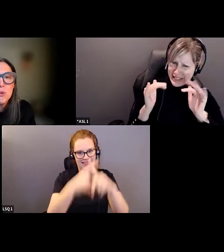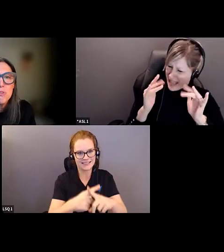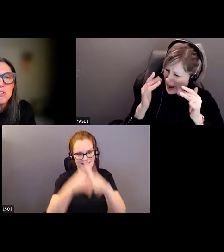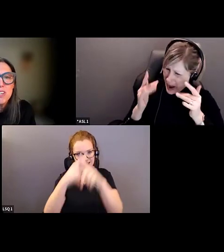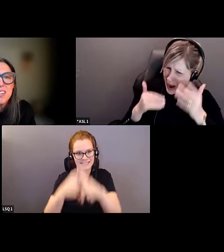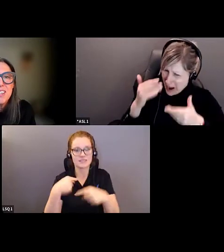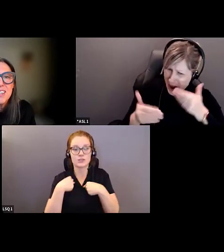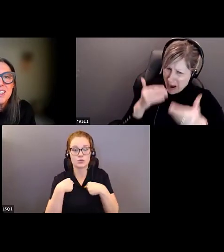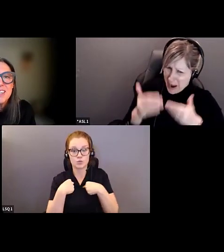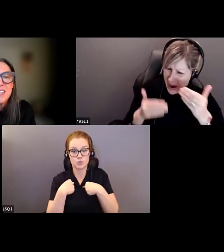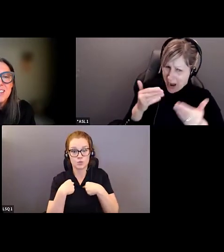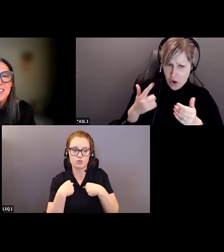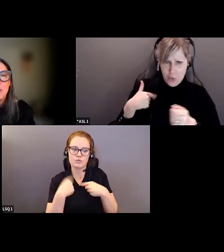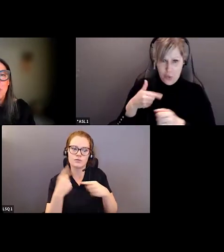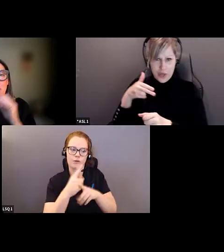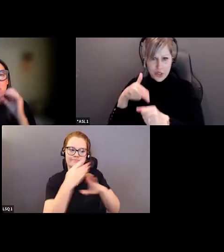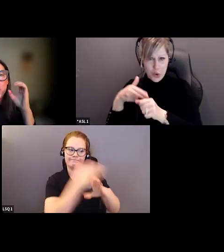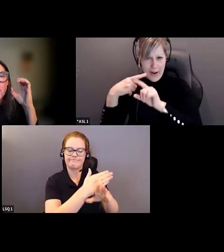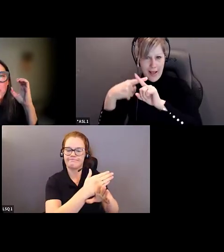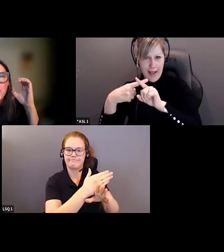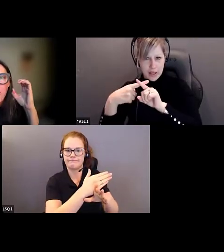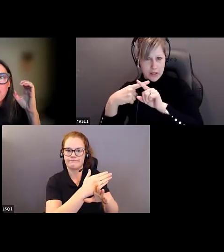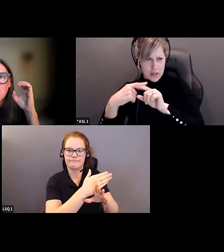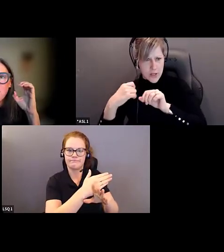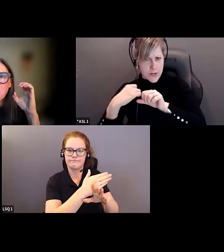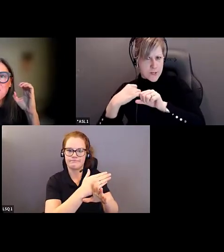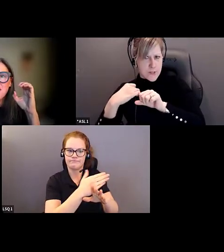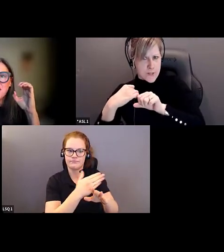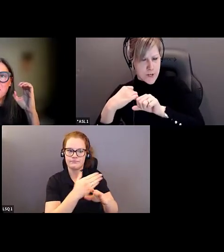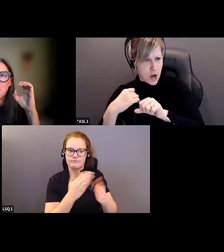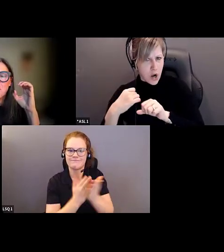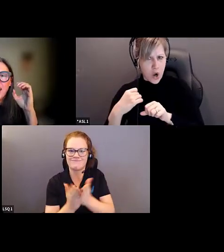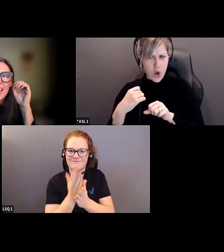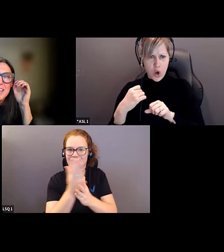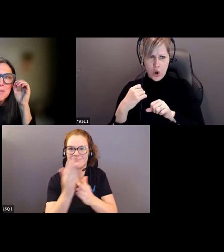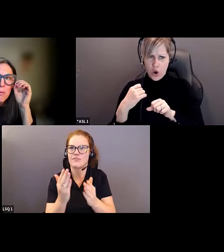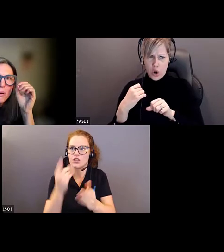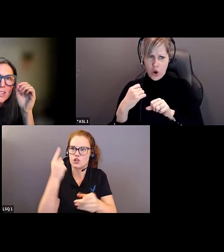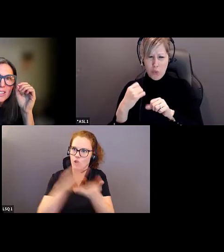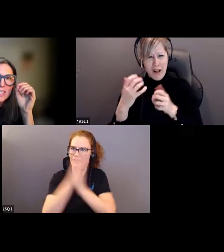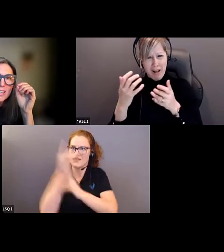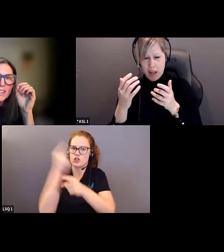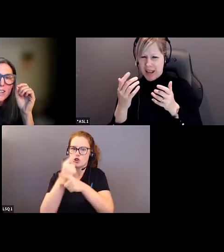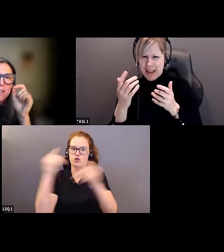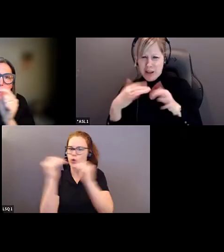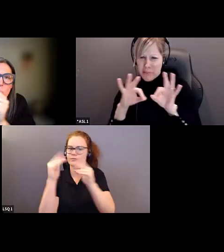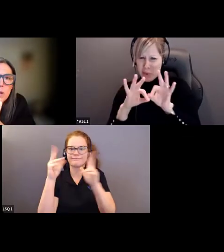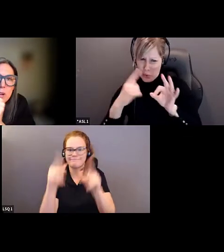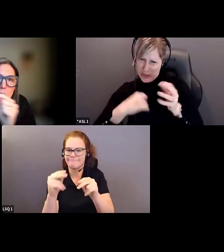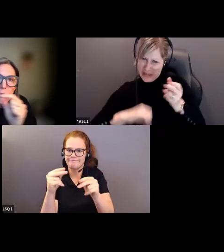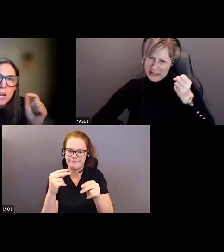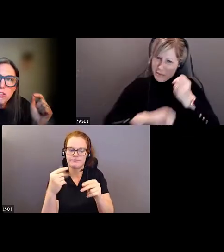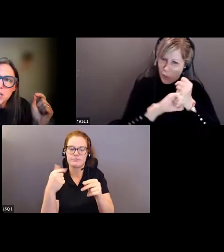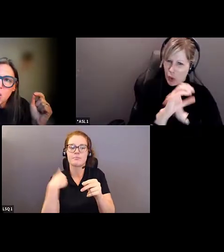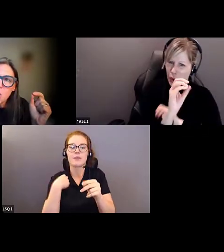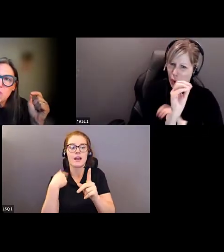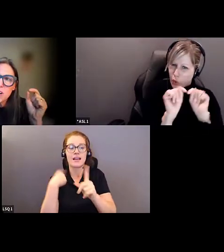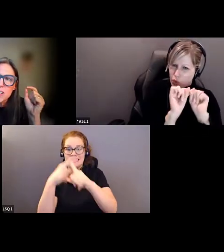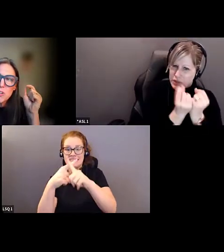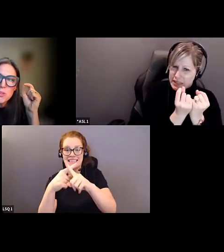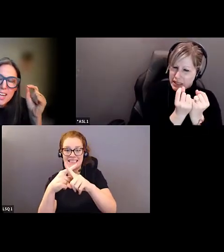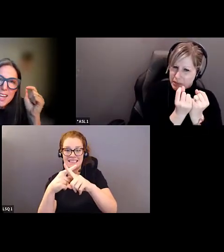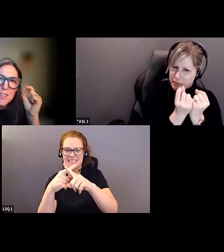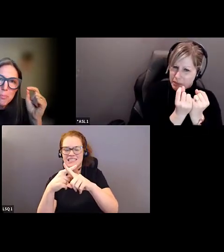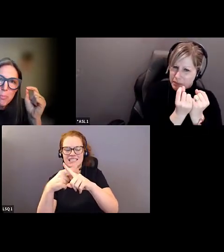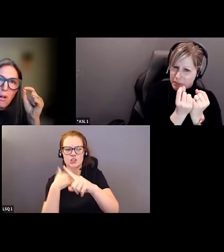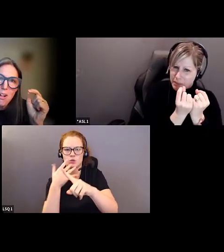to move? We want to move to be part of the O team. And importantly, we are not rushing